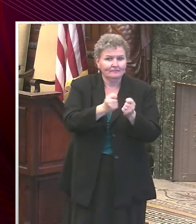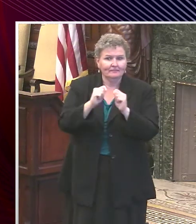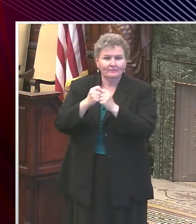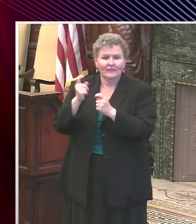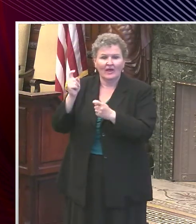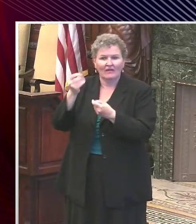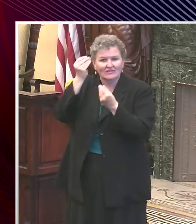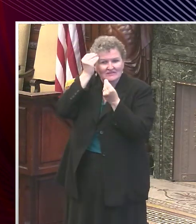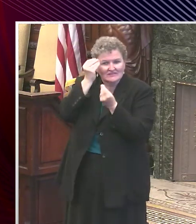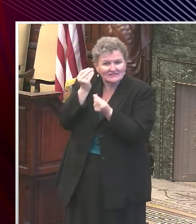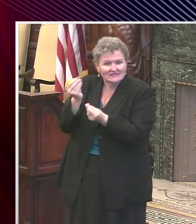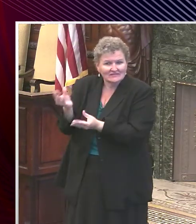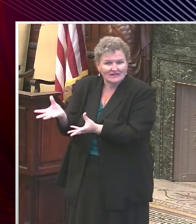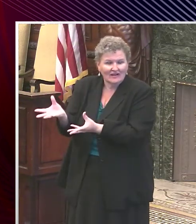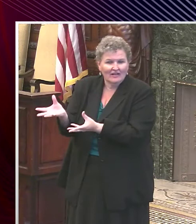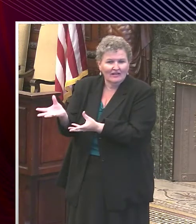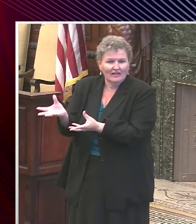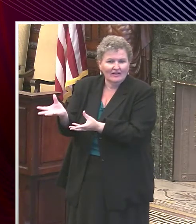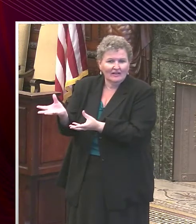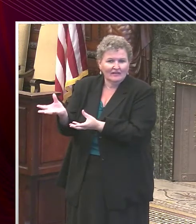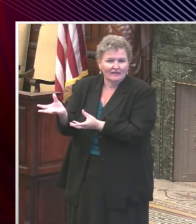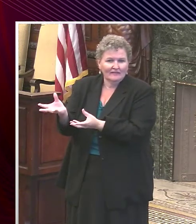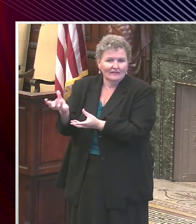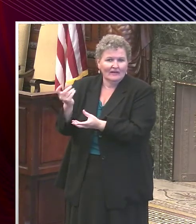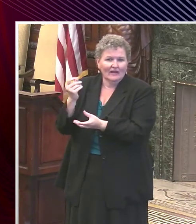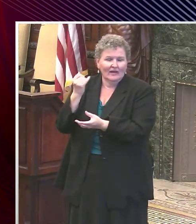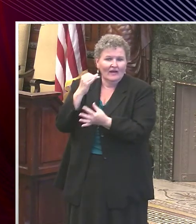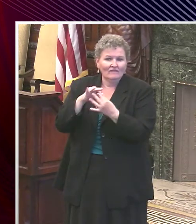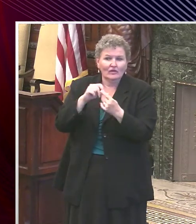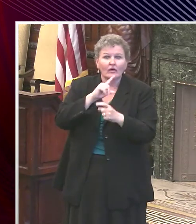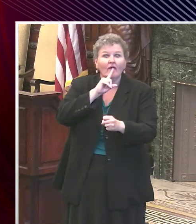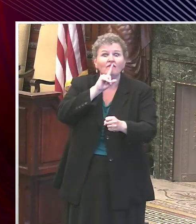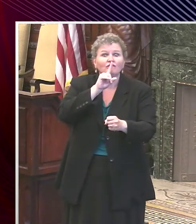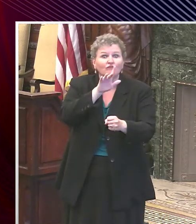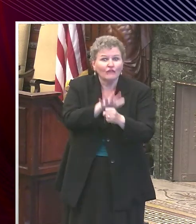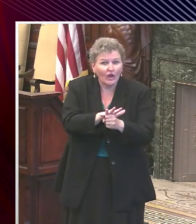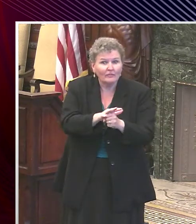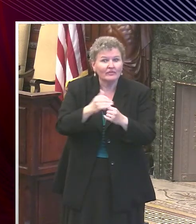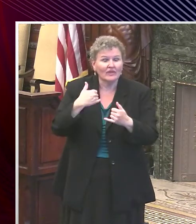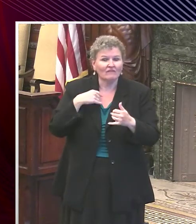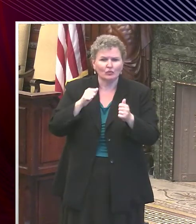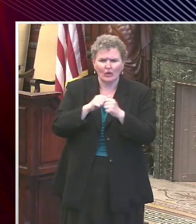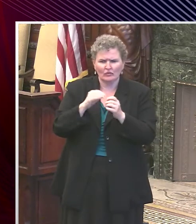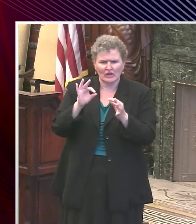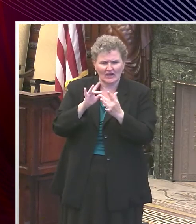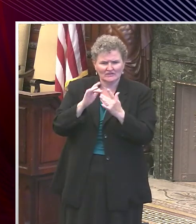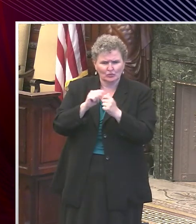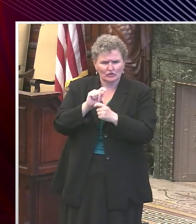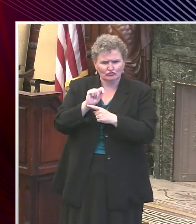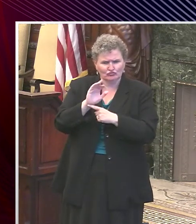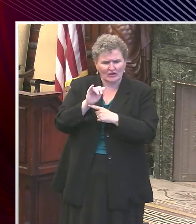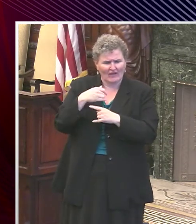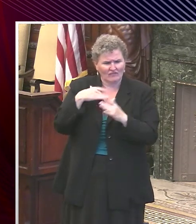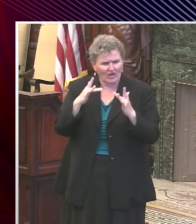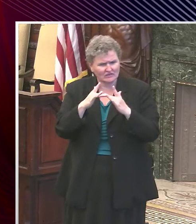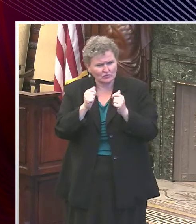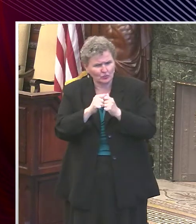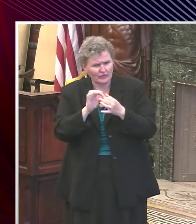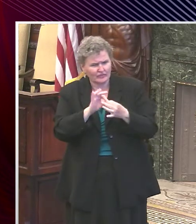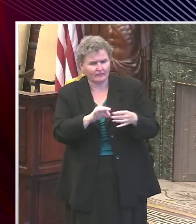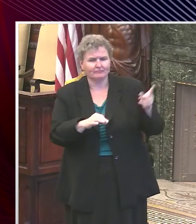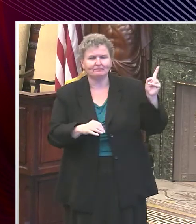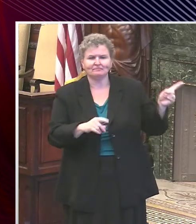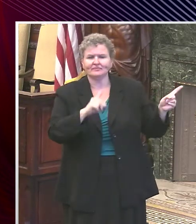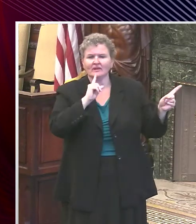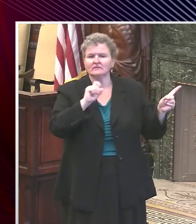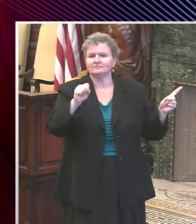any confirmed community spread since they're the ones doing the contact tracing. Like, do you have any update on the situation? So a member of my staff is in contact with them. I've